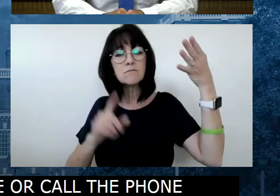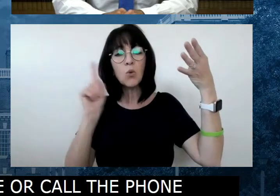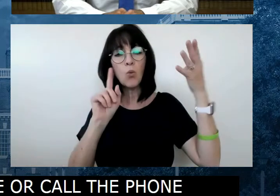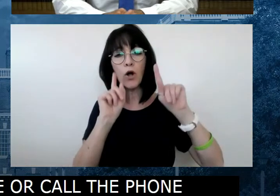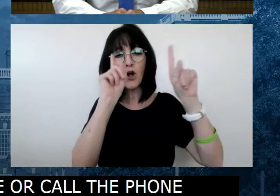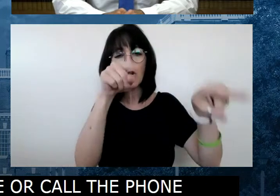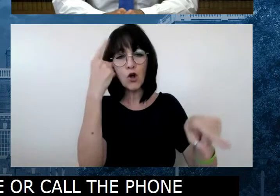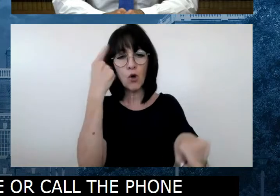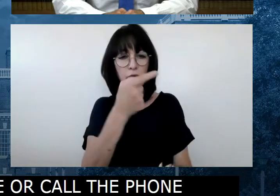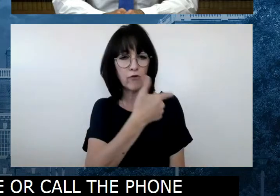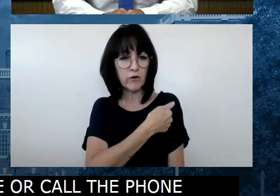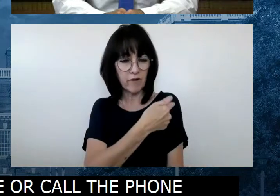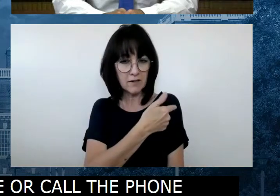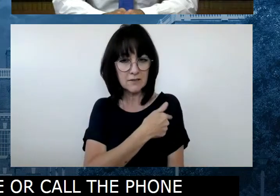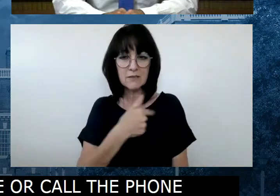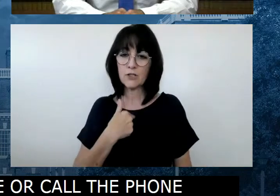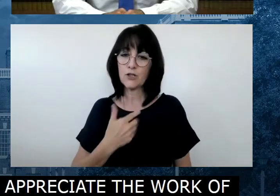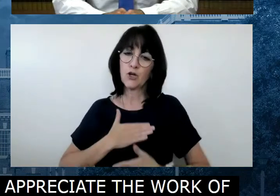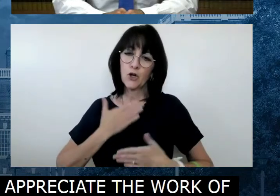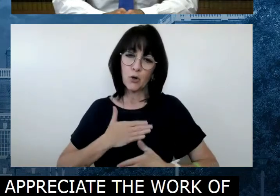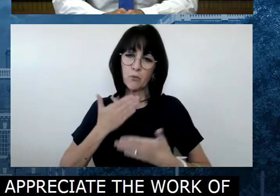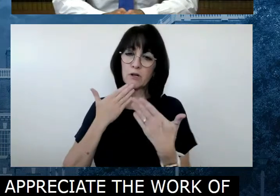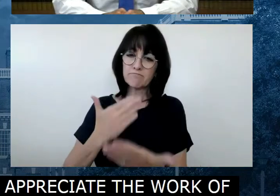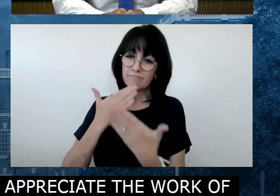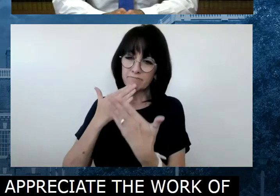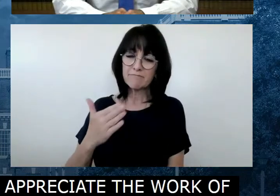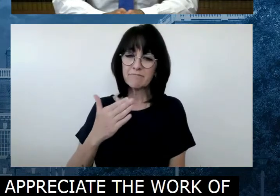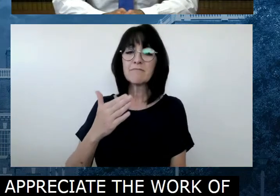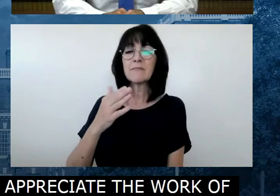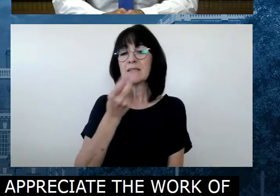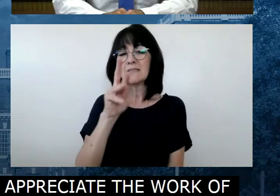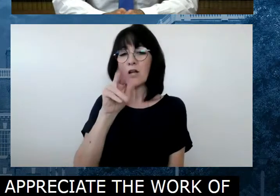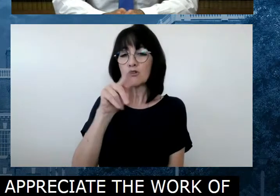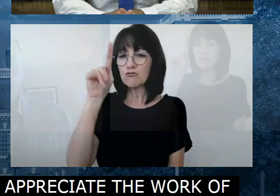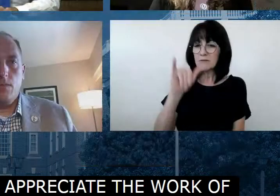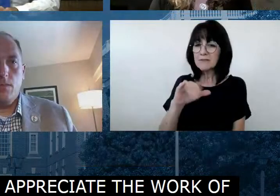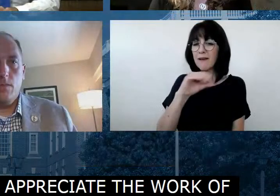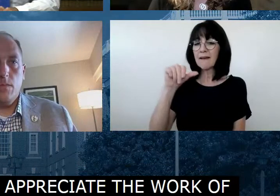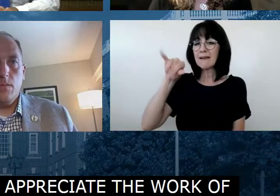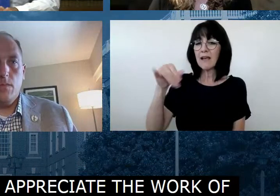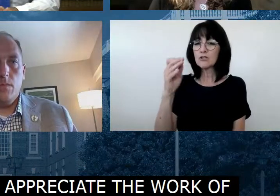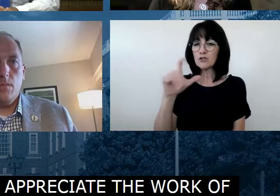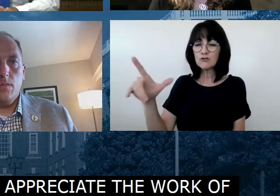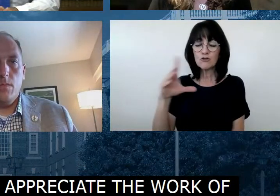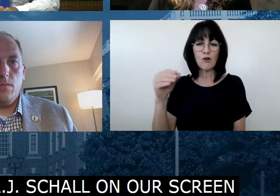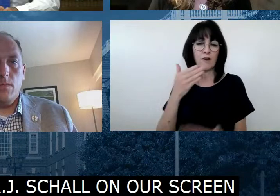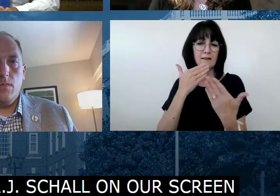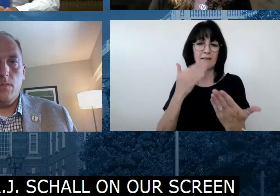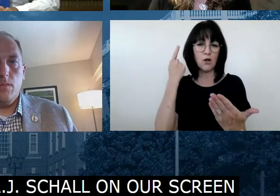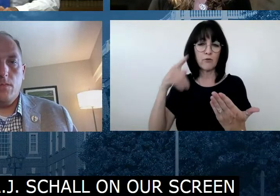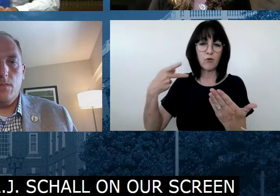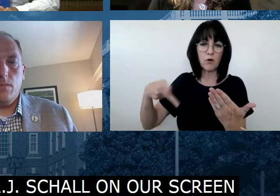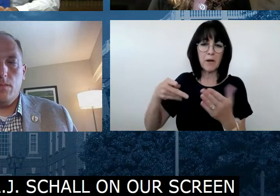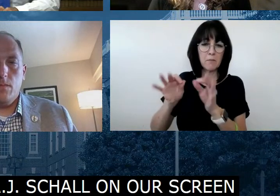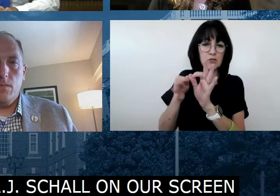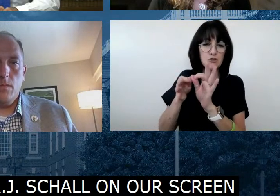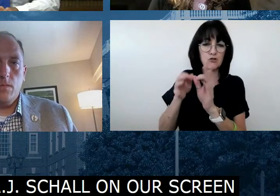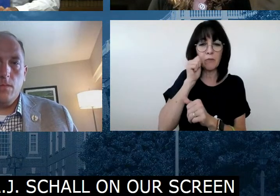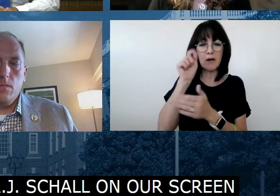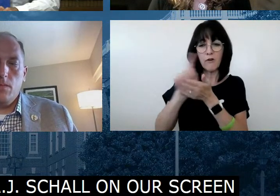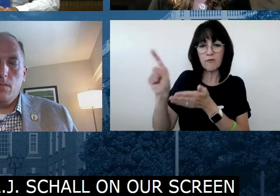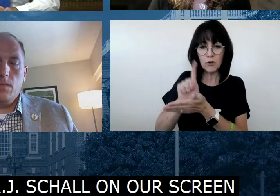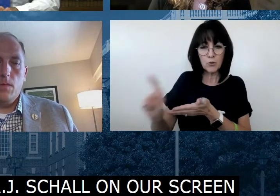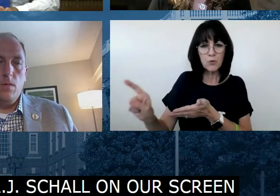Dr. Rattay and AJ Shaw on our screen here. Thank Pam for her presence each week, our sign